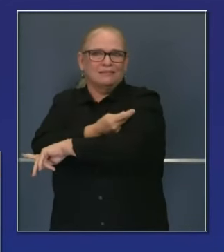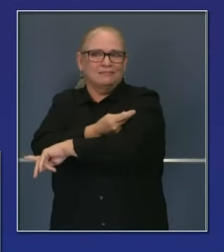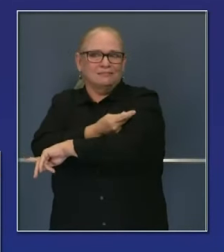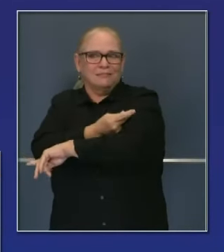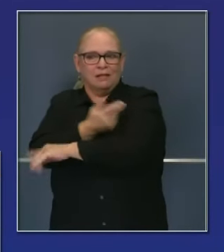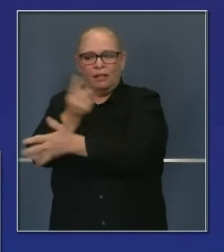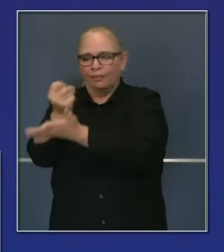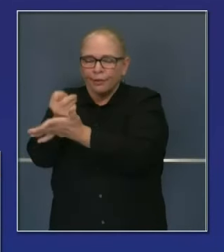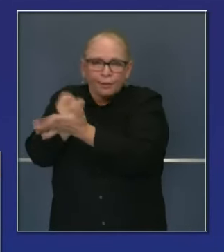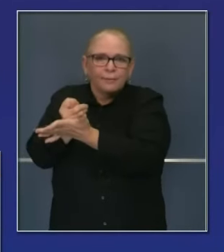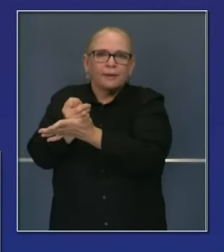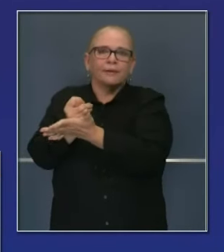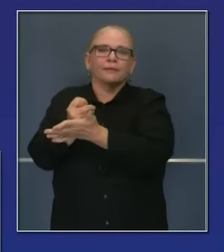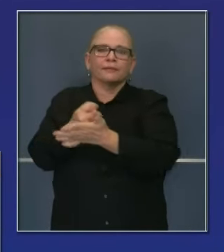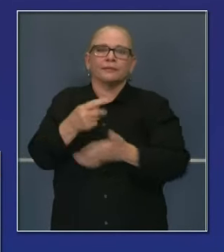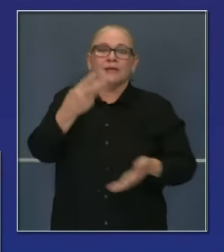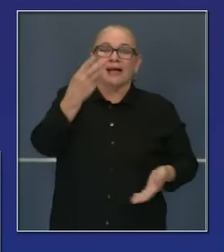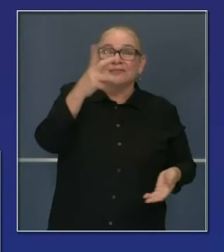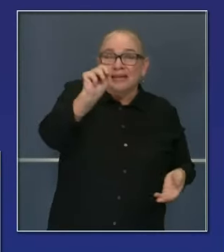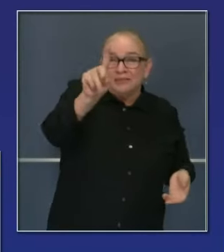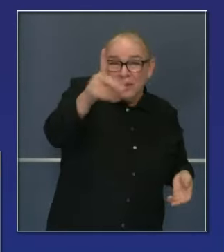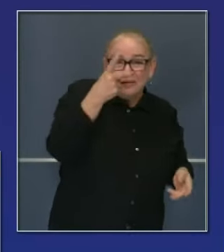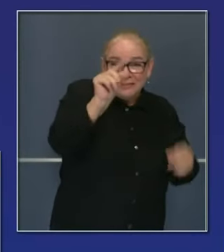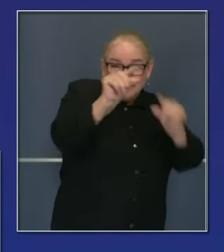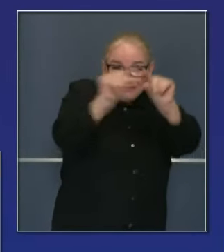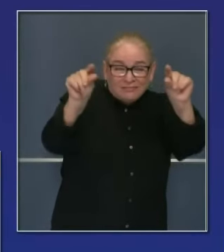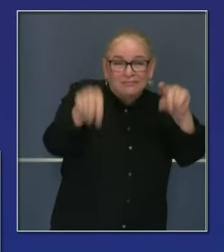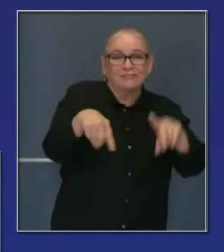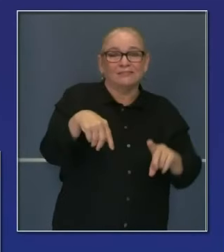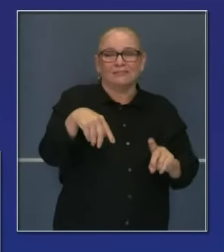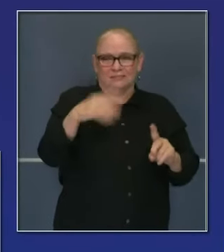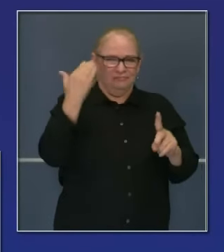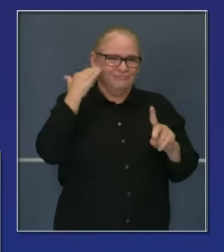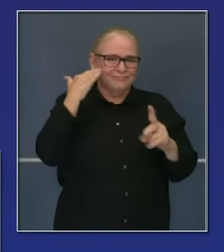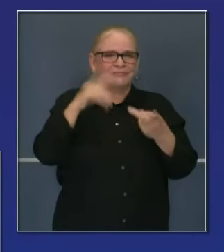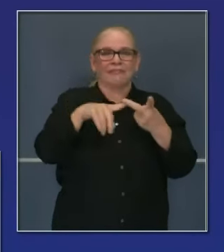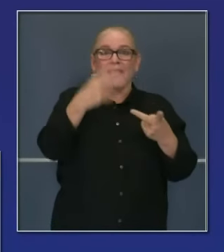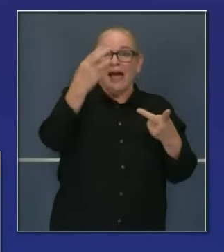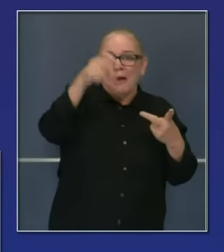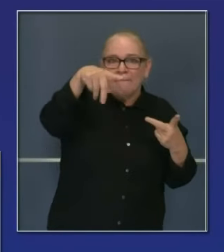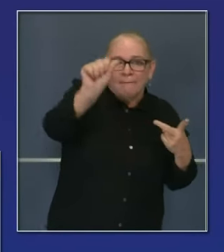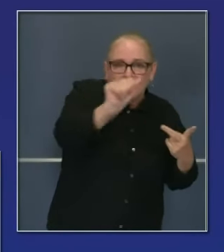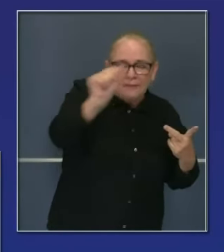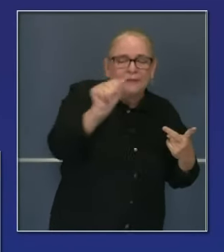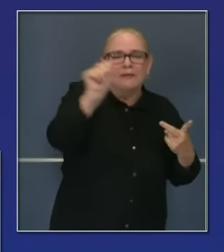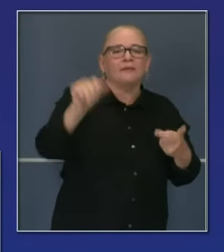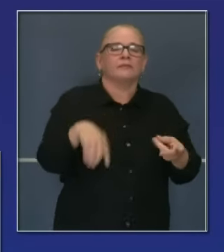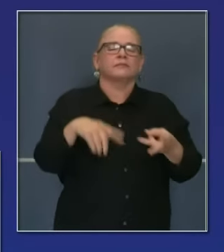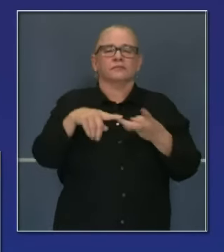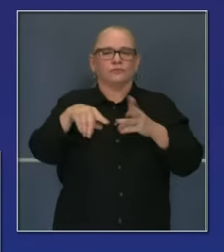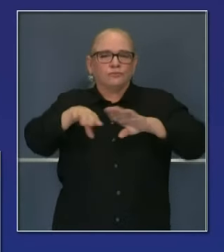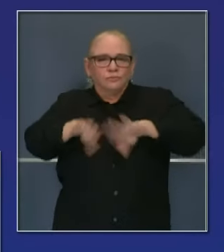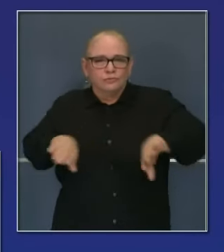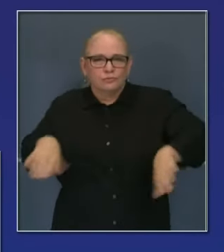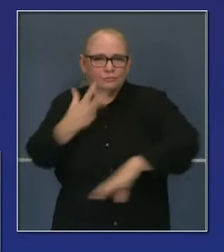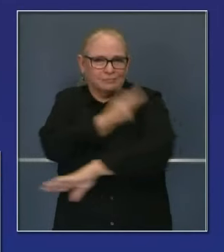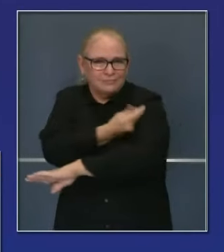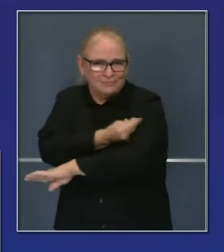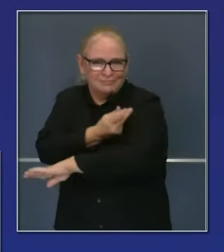to H1N1, the work we've done historically with hepatitis A, and of course our childhood vaccination